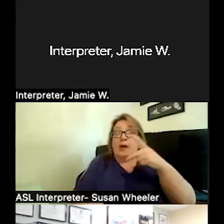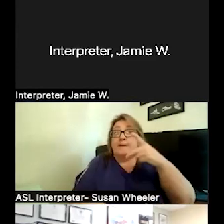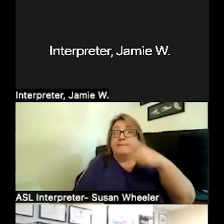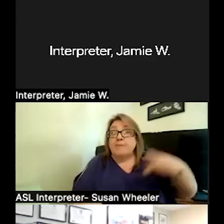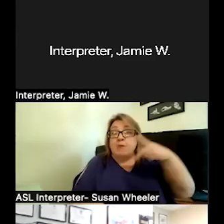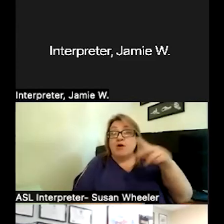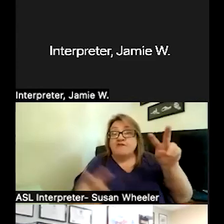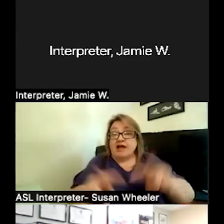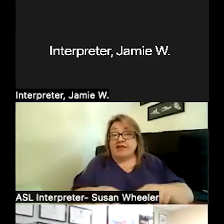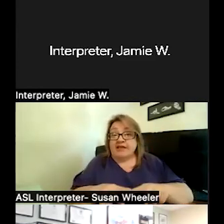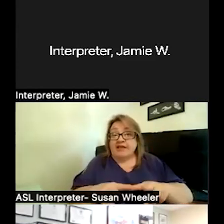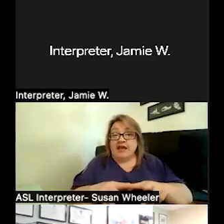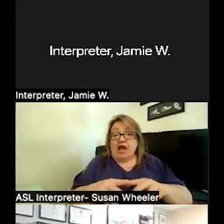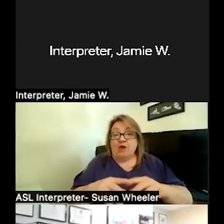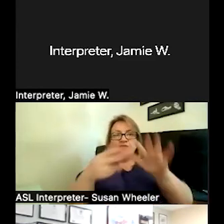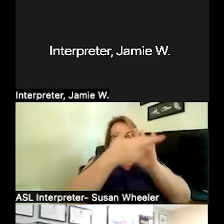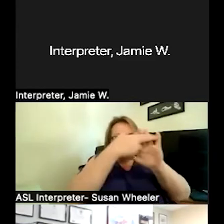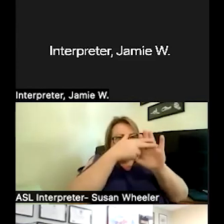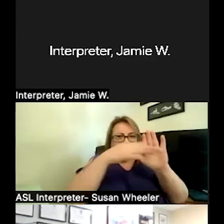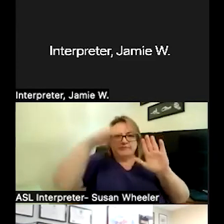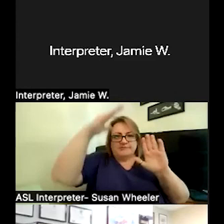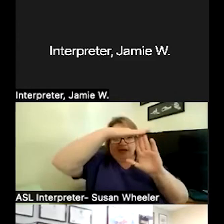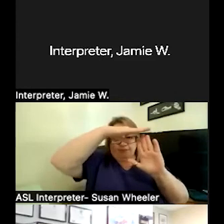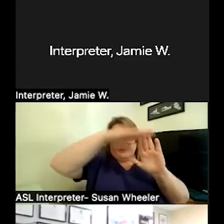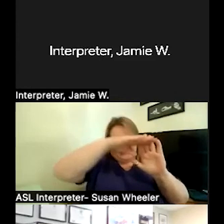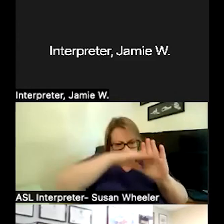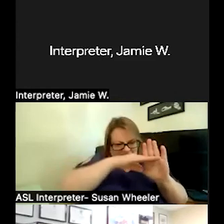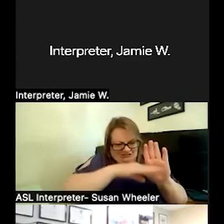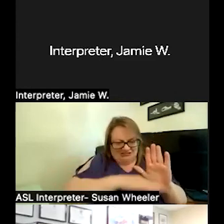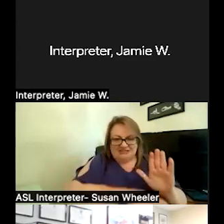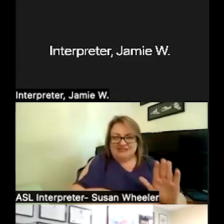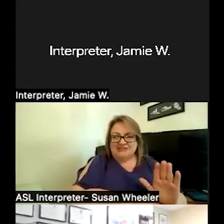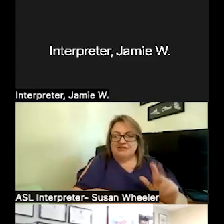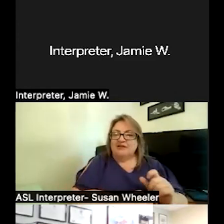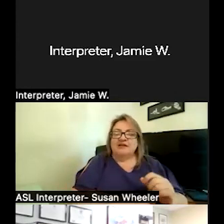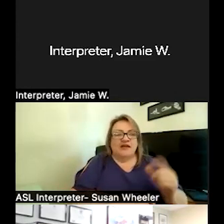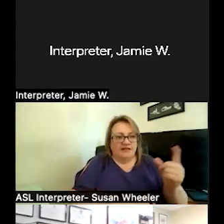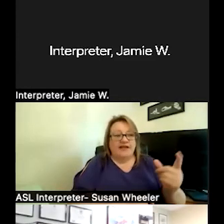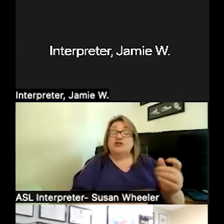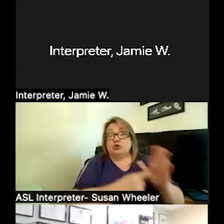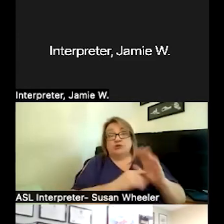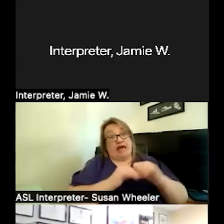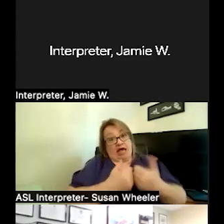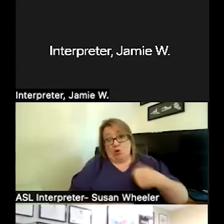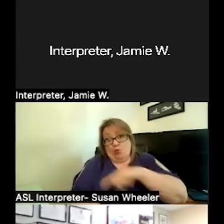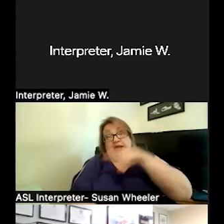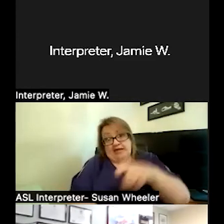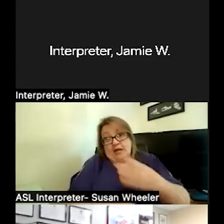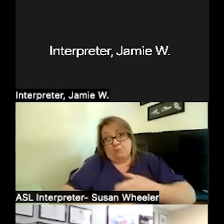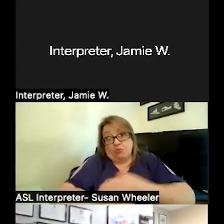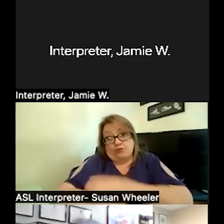rate them from highest to lowest. And that gives us, again, our opportunities for improvement. Some of